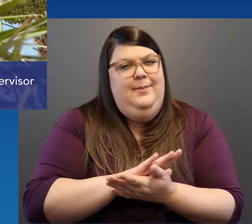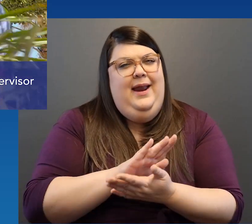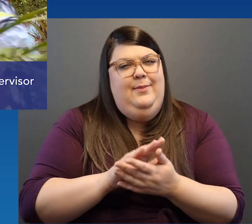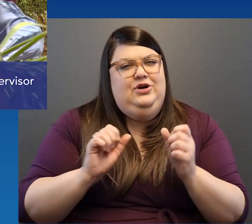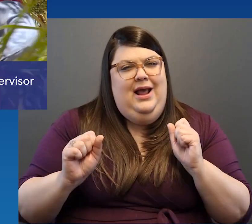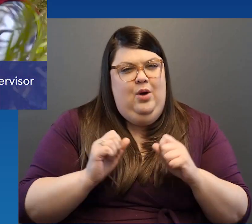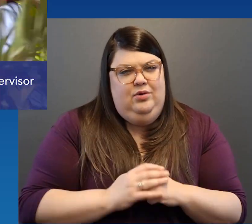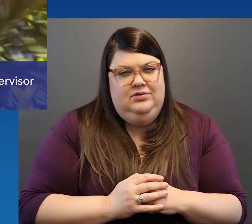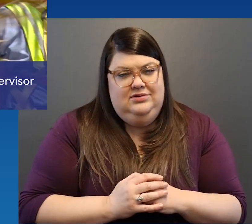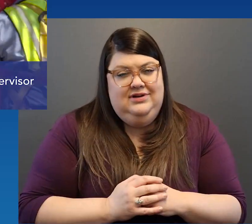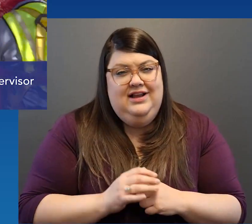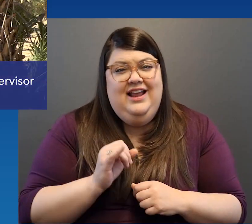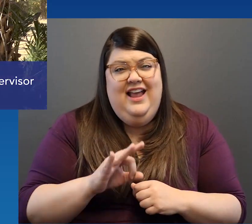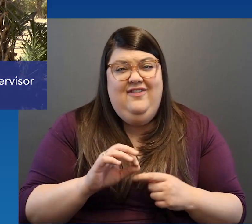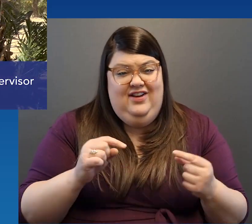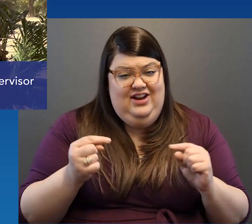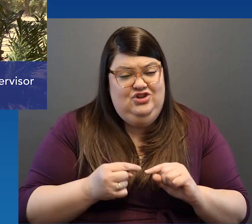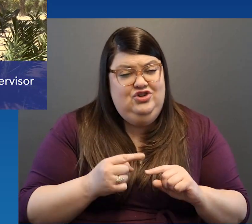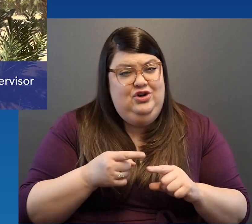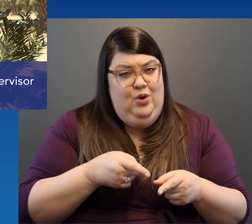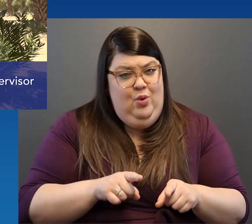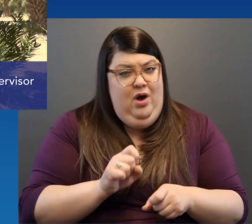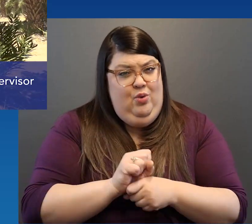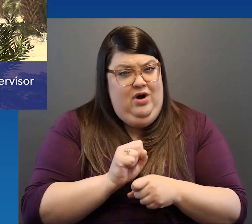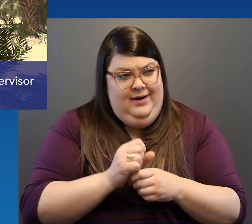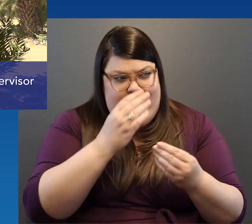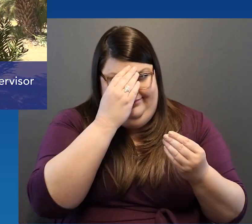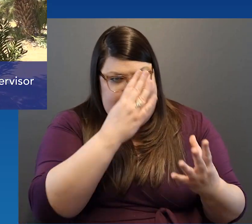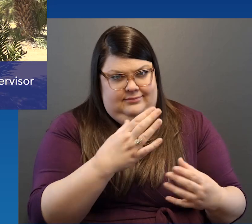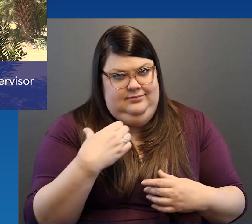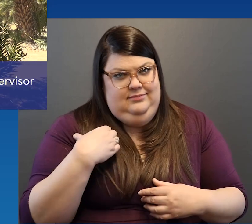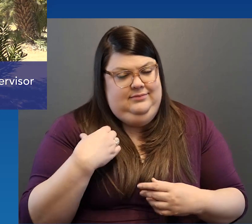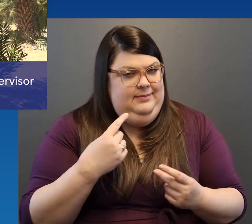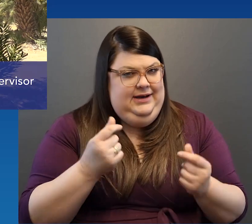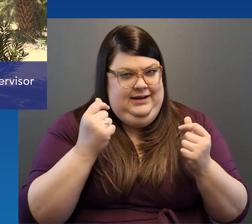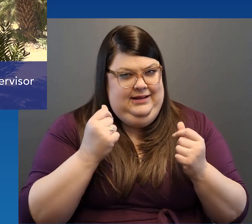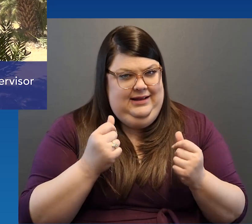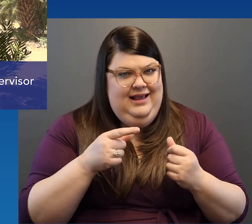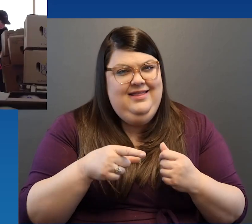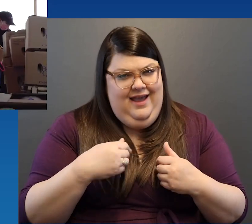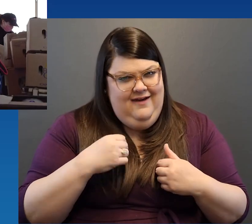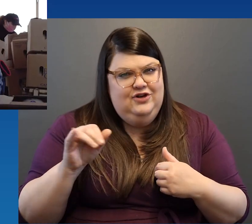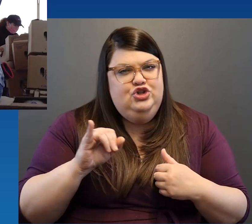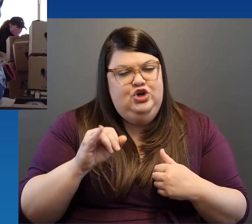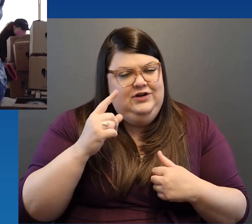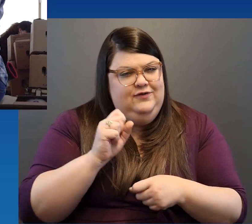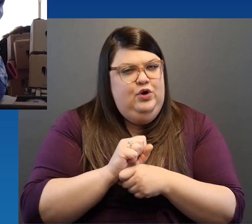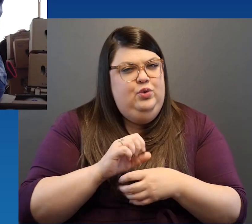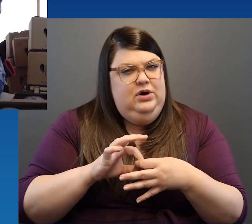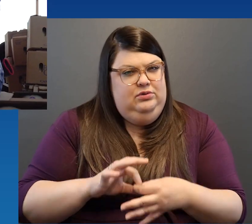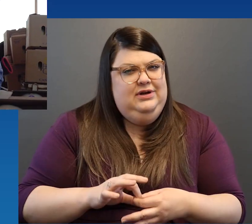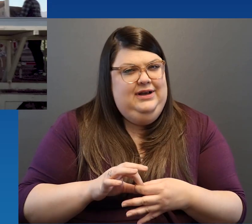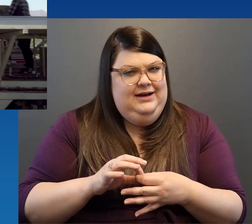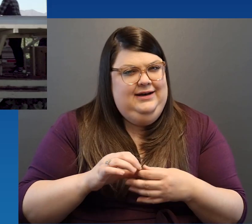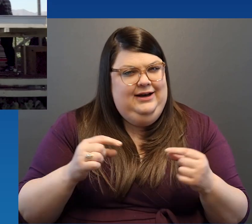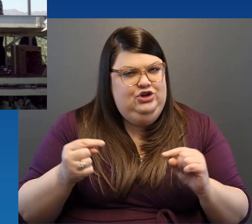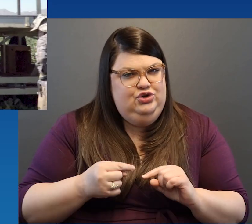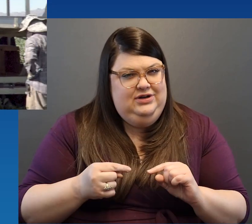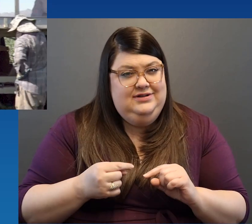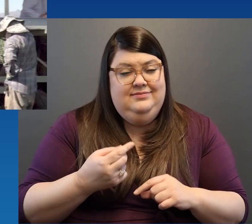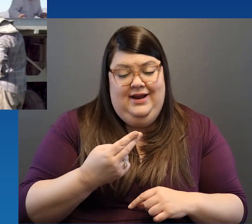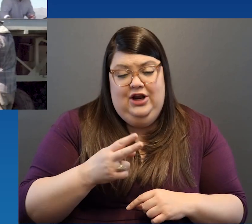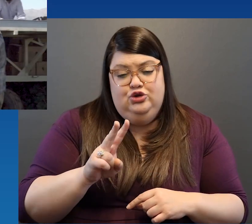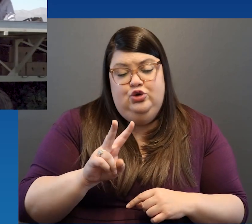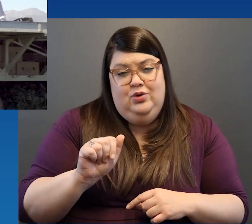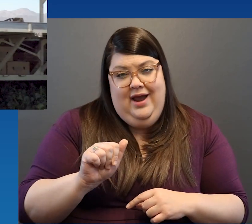your supervisor immediately. Your employer has insurance for work-related injuries. Note that H-2A and